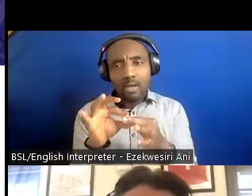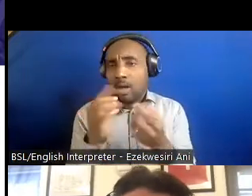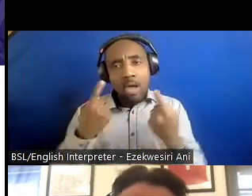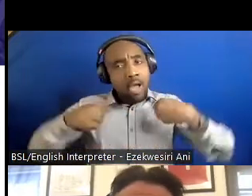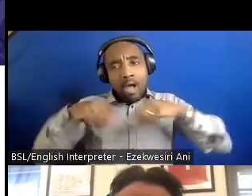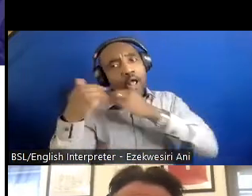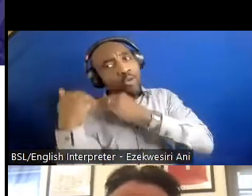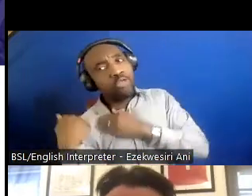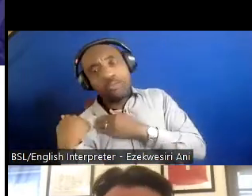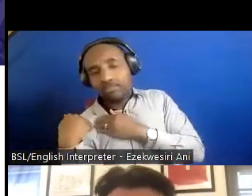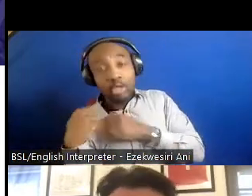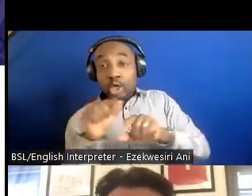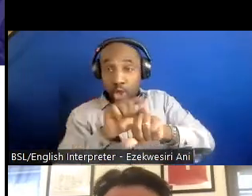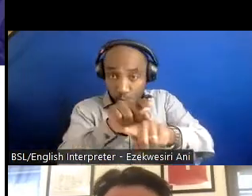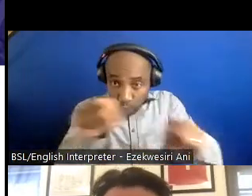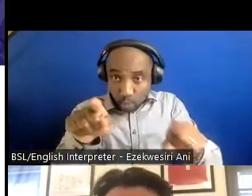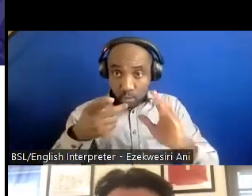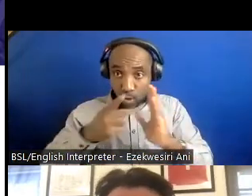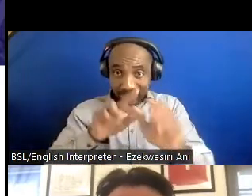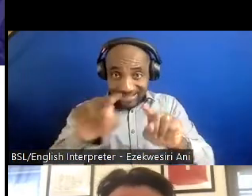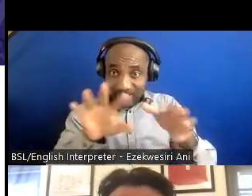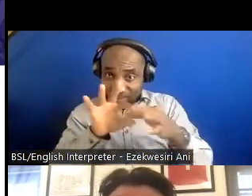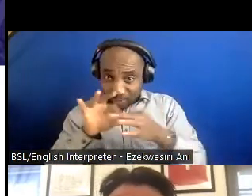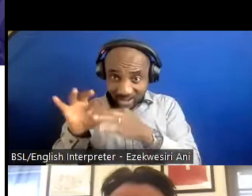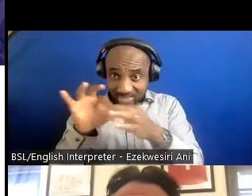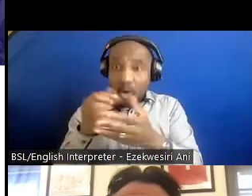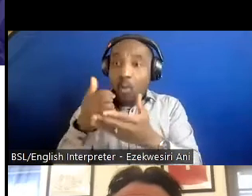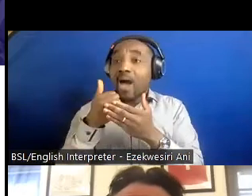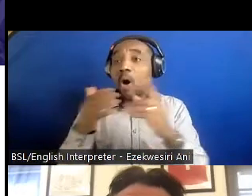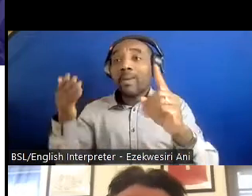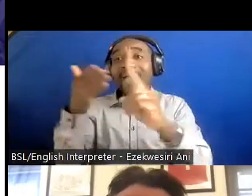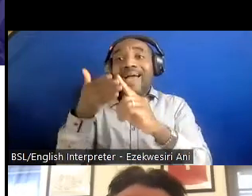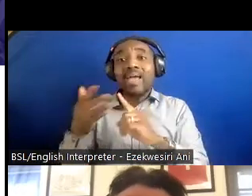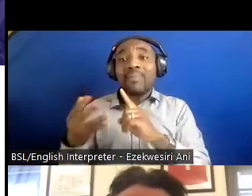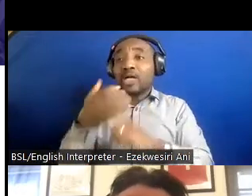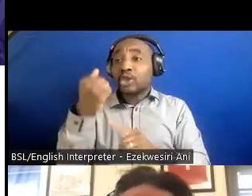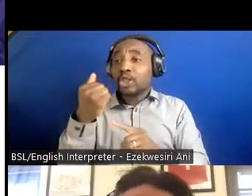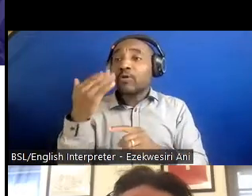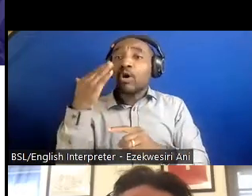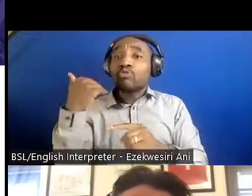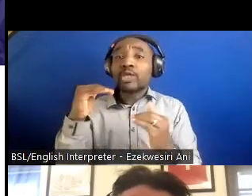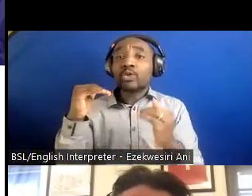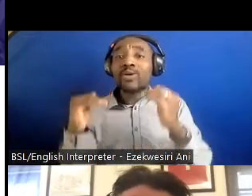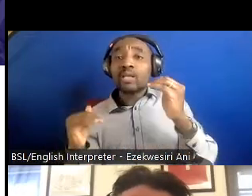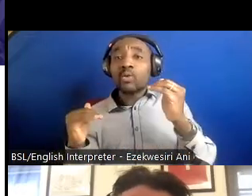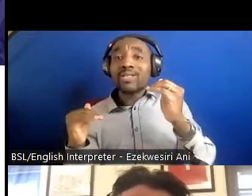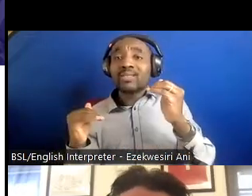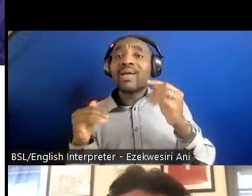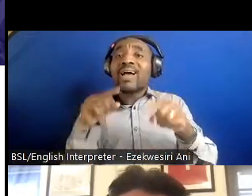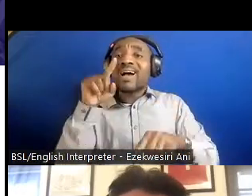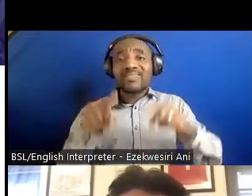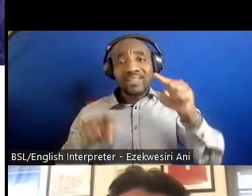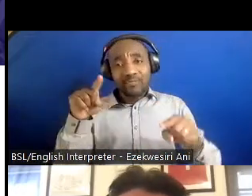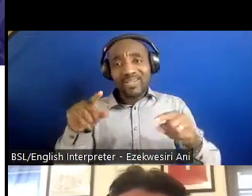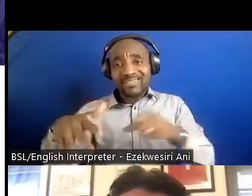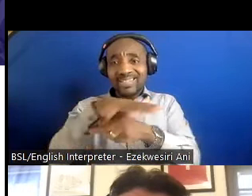and your organisations are vital in helping achieve our aims of tackling racial inequality and increasing diversity in the